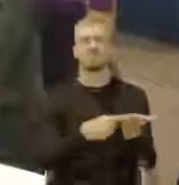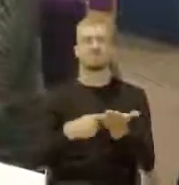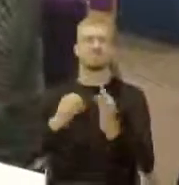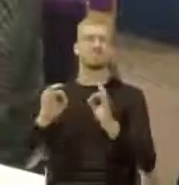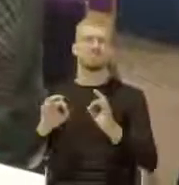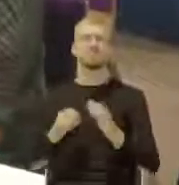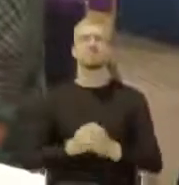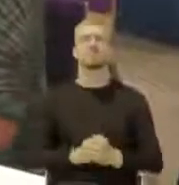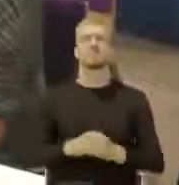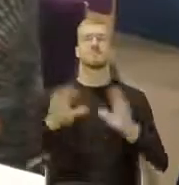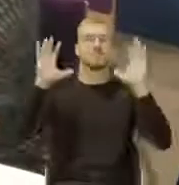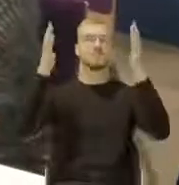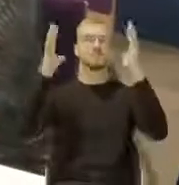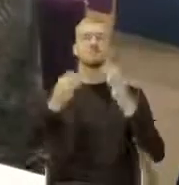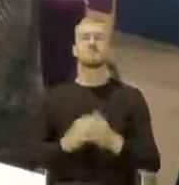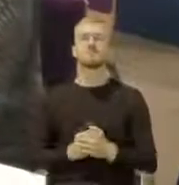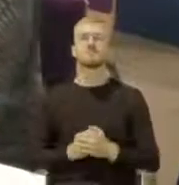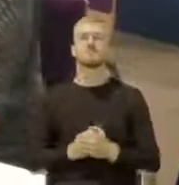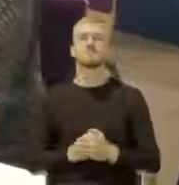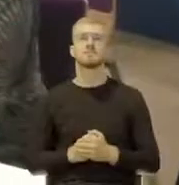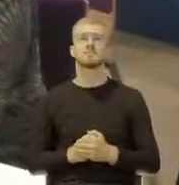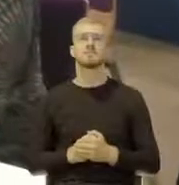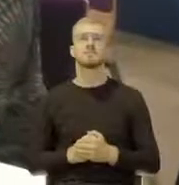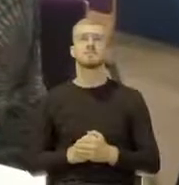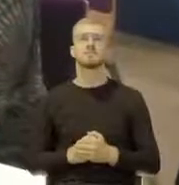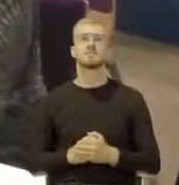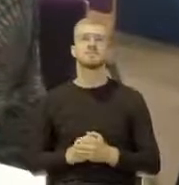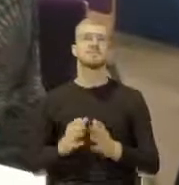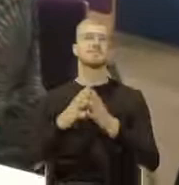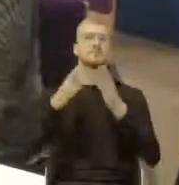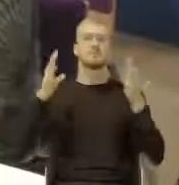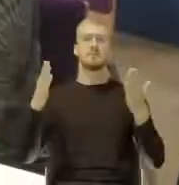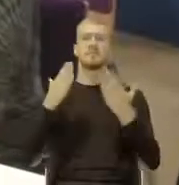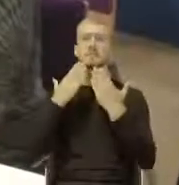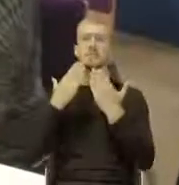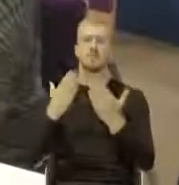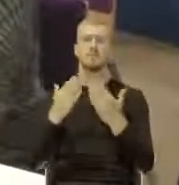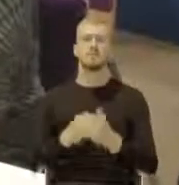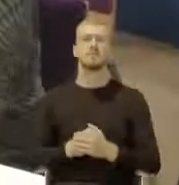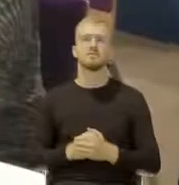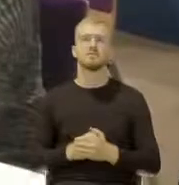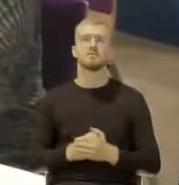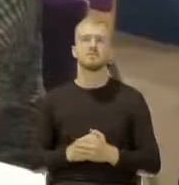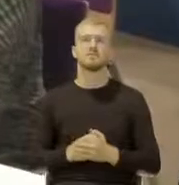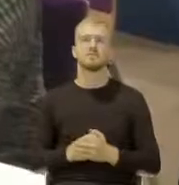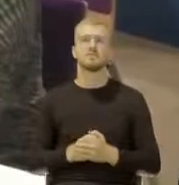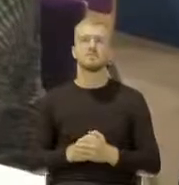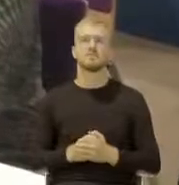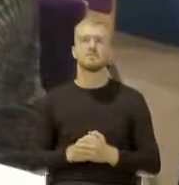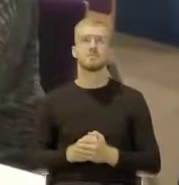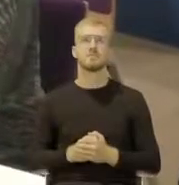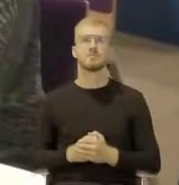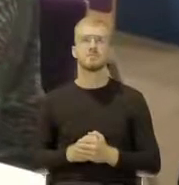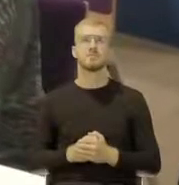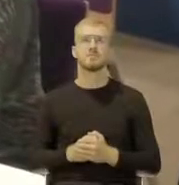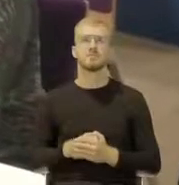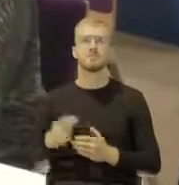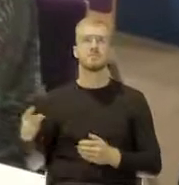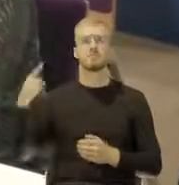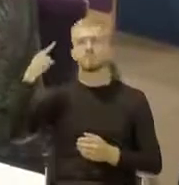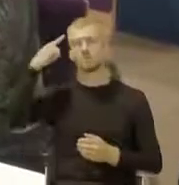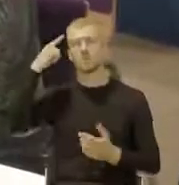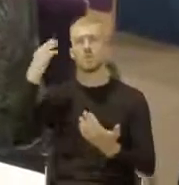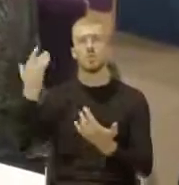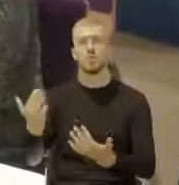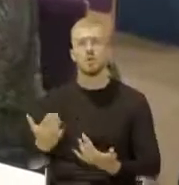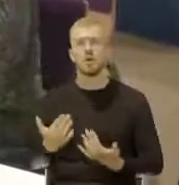Thank you so much. I think we're very much looking forward to engaging with the new urban health guidelines. And I think you've spelled out very